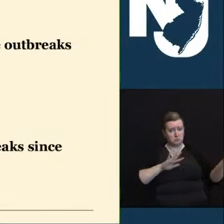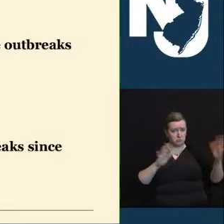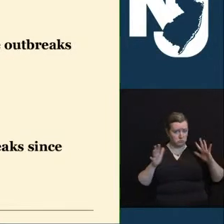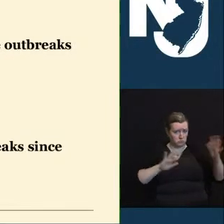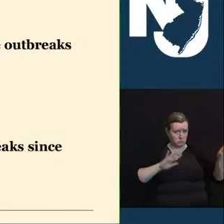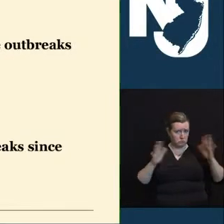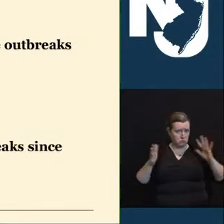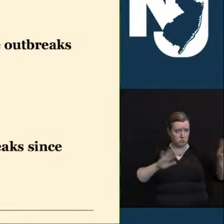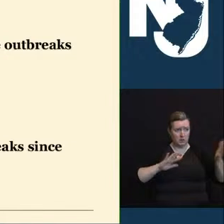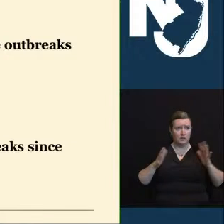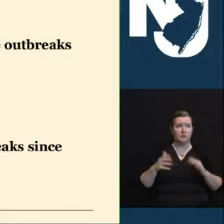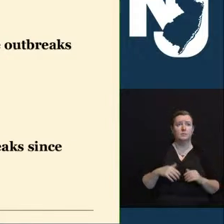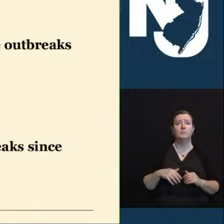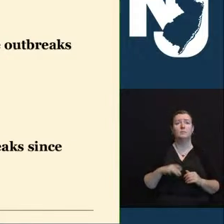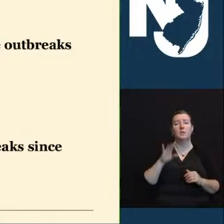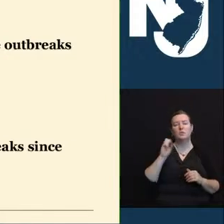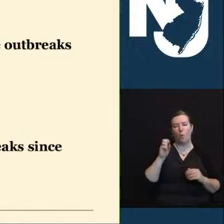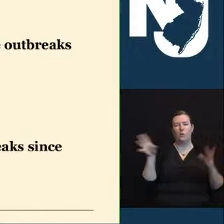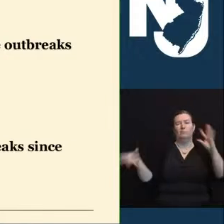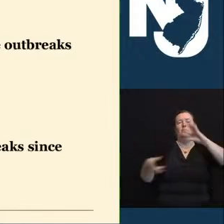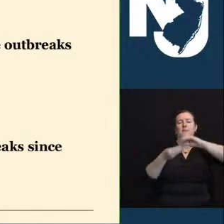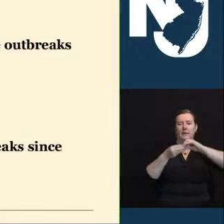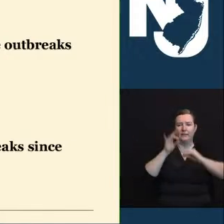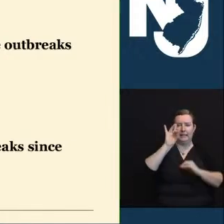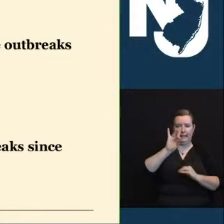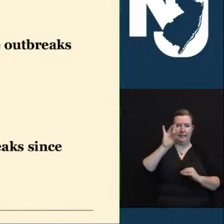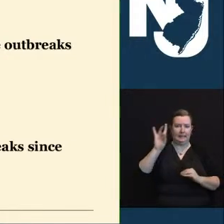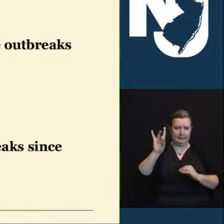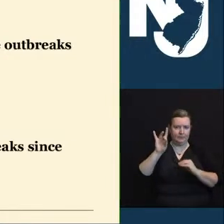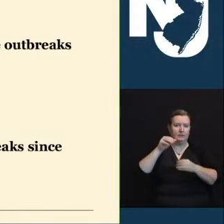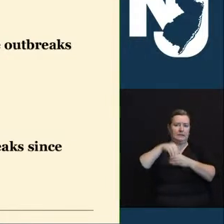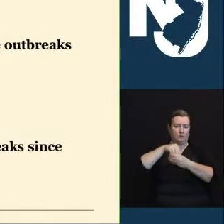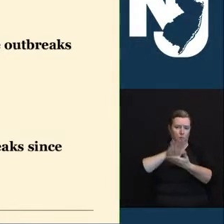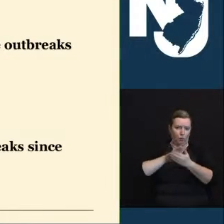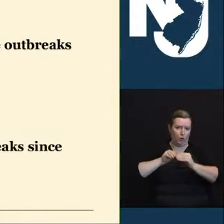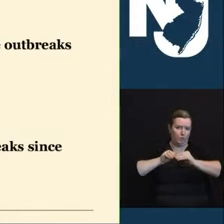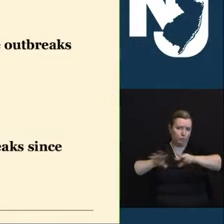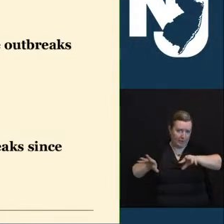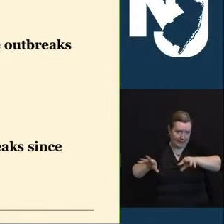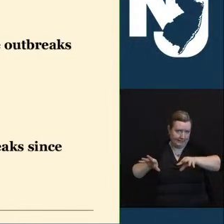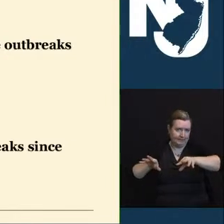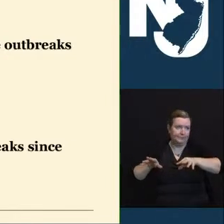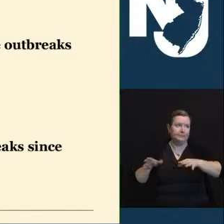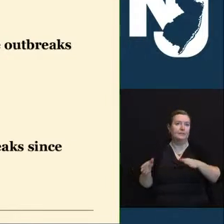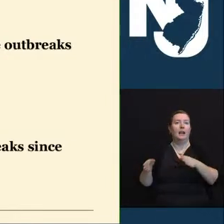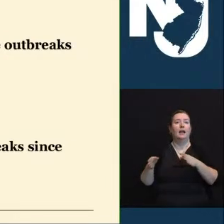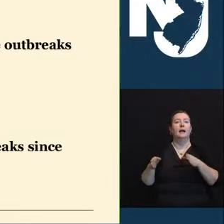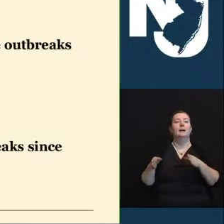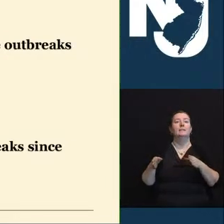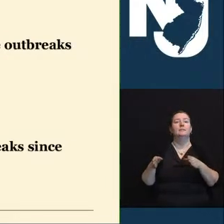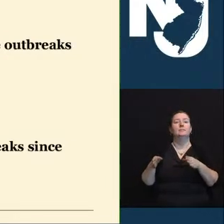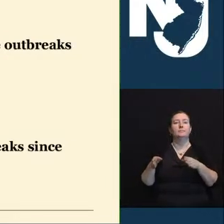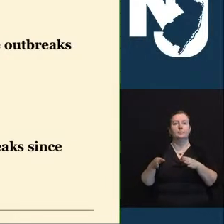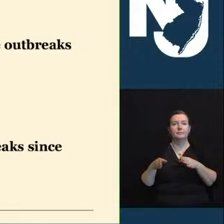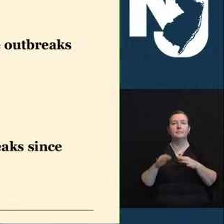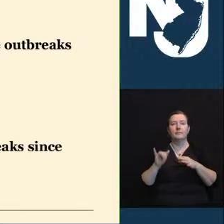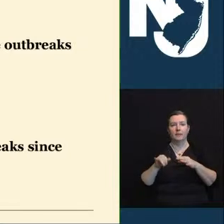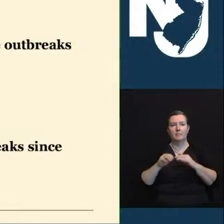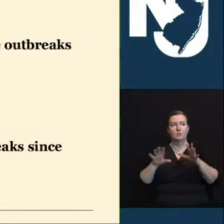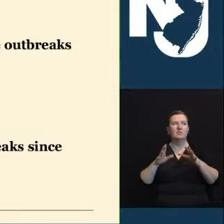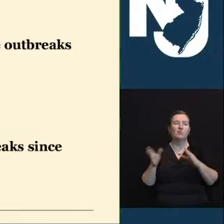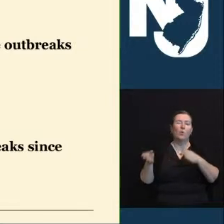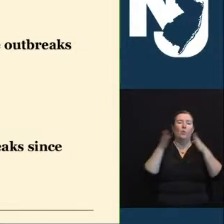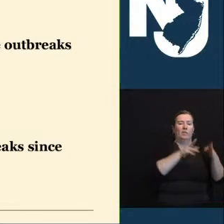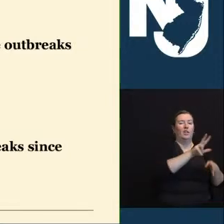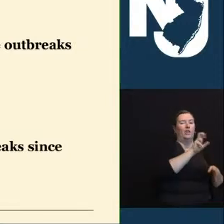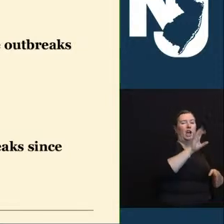cumulative outbreaks directly linked to in-school transmission, and those outbreaks have impacted 388